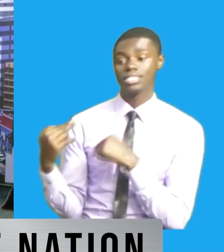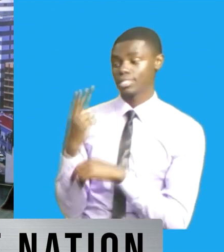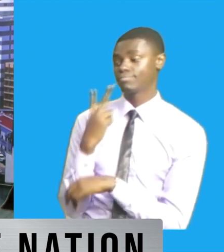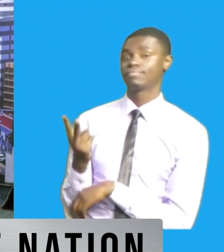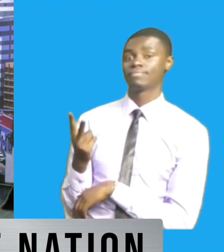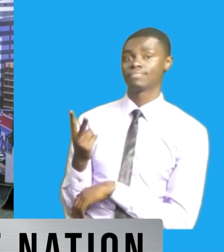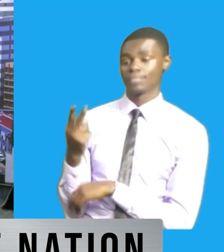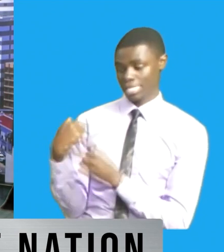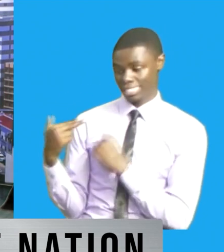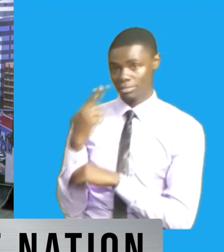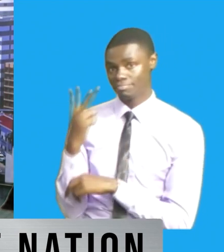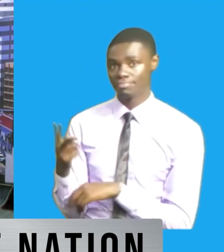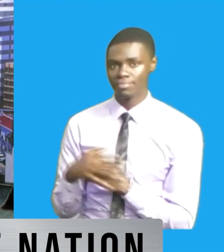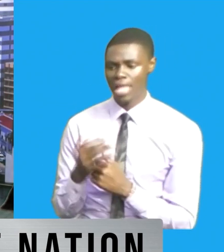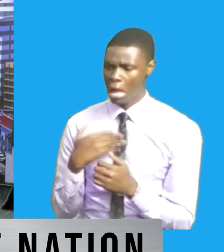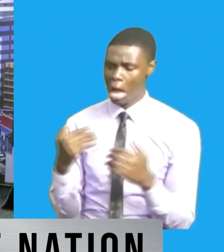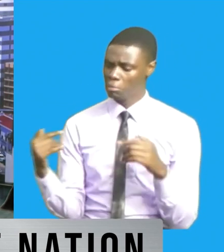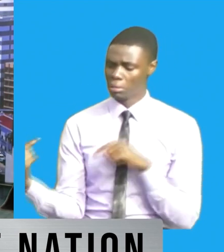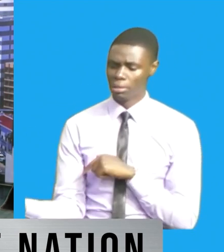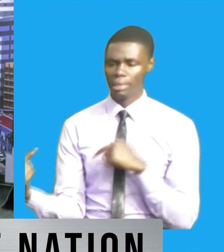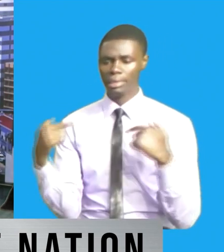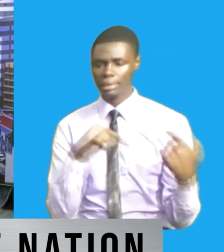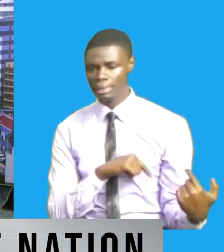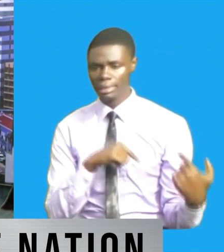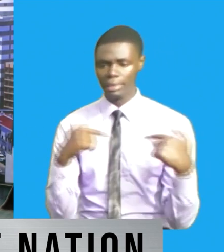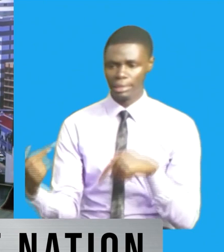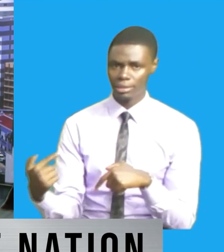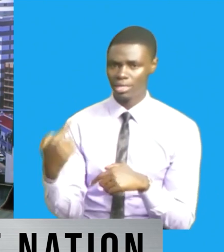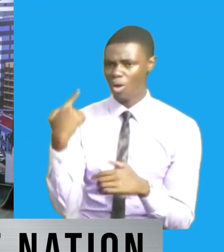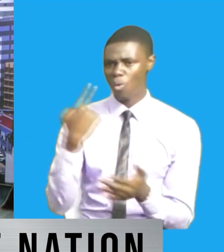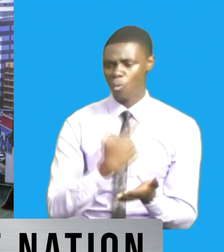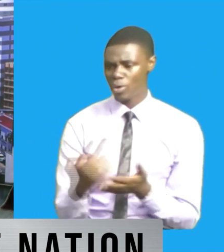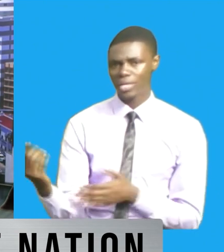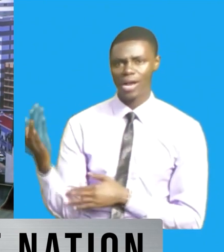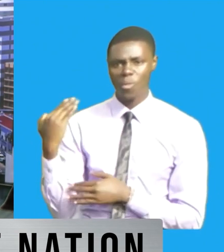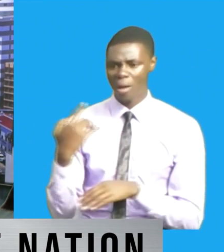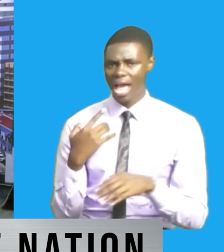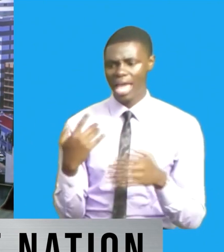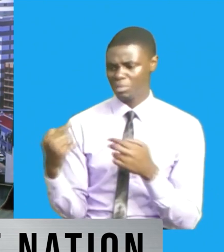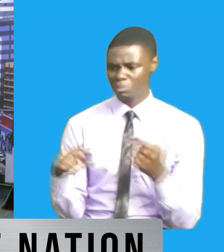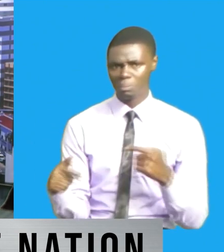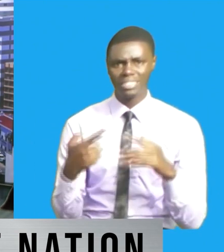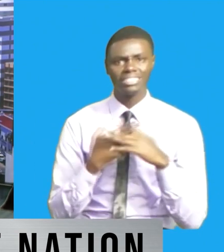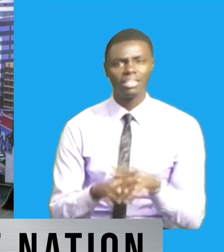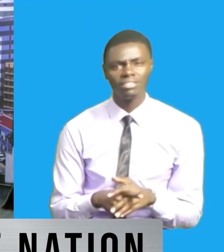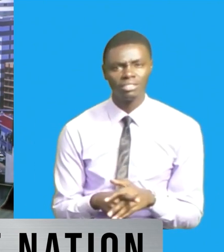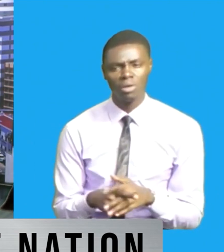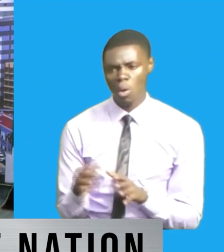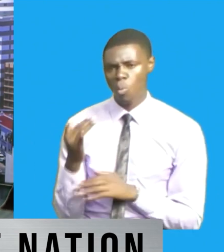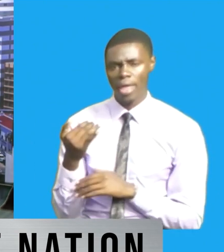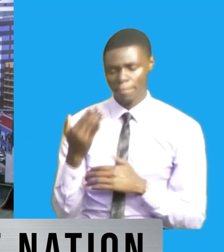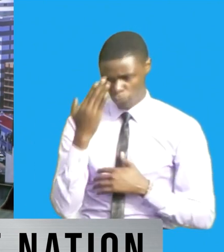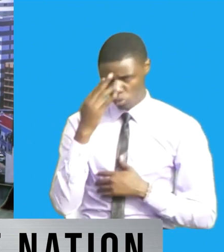Tumeona historia. But there's already a push and pull. Yeah. This happened a week ago, already a push and pull, because